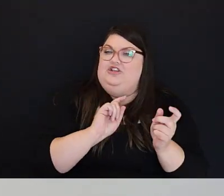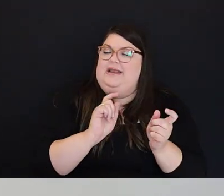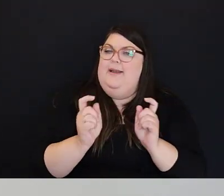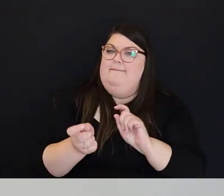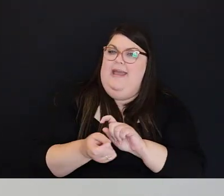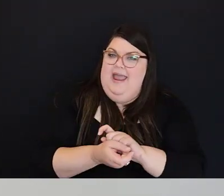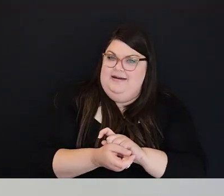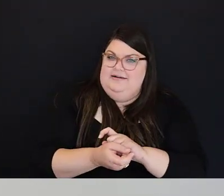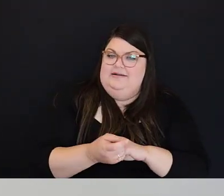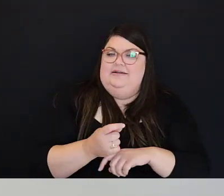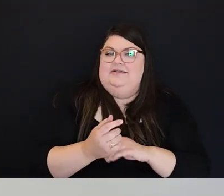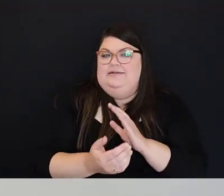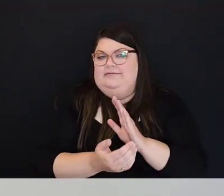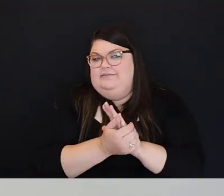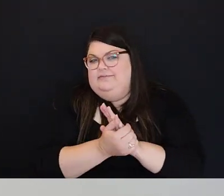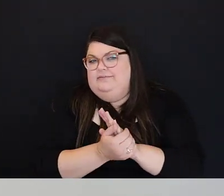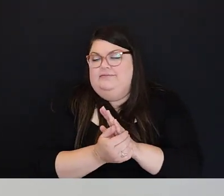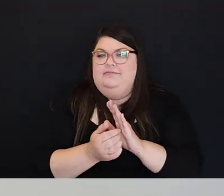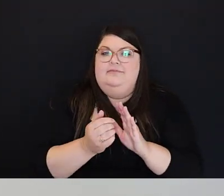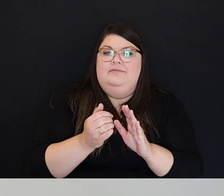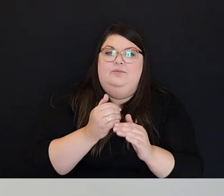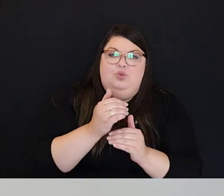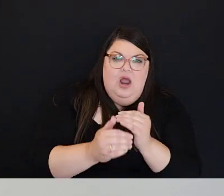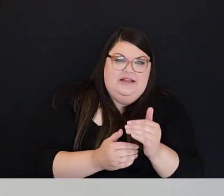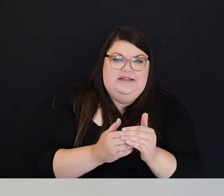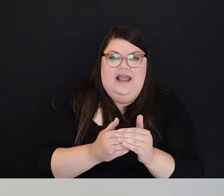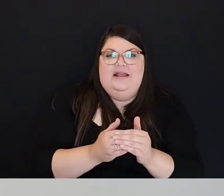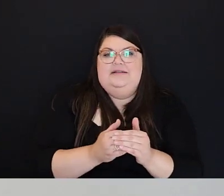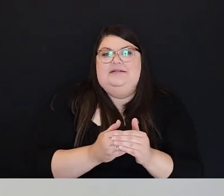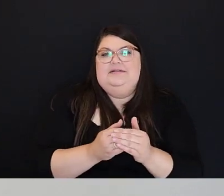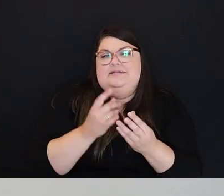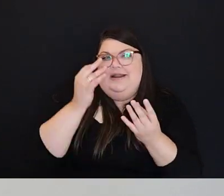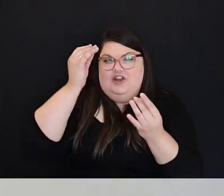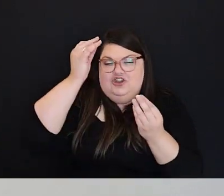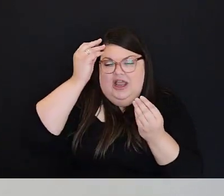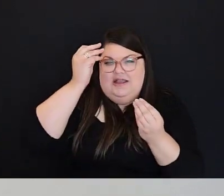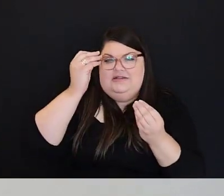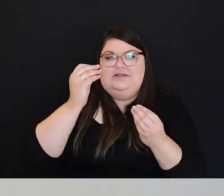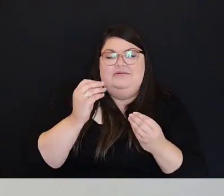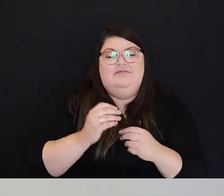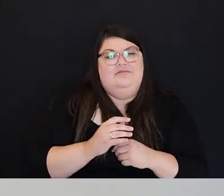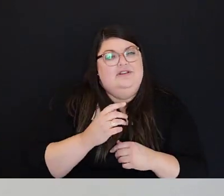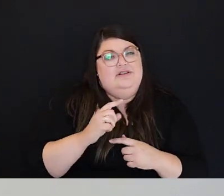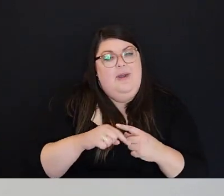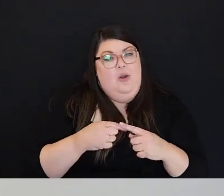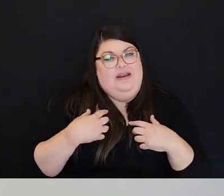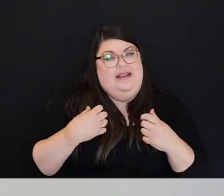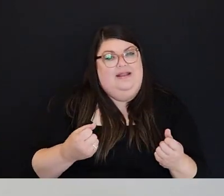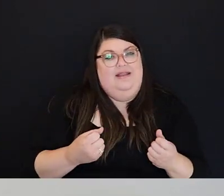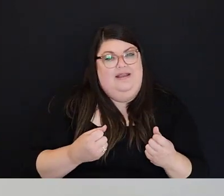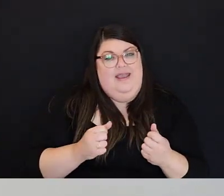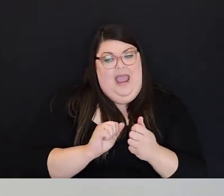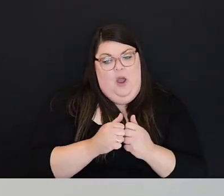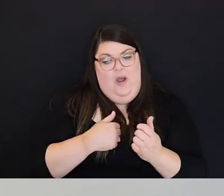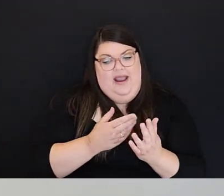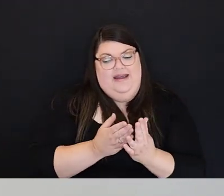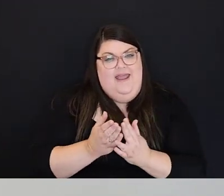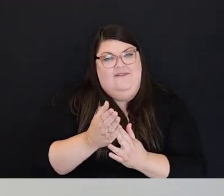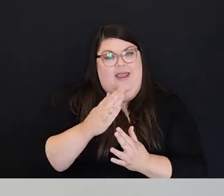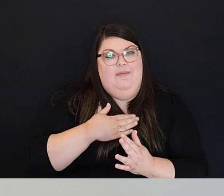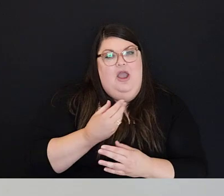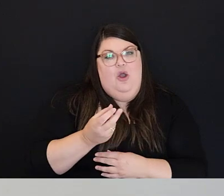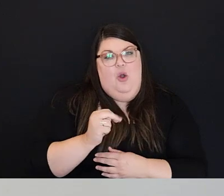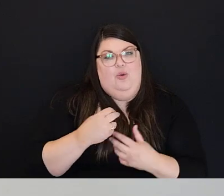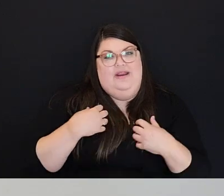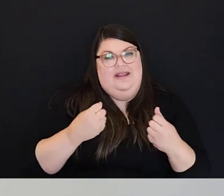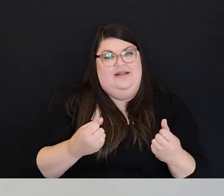and process, it makes me think also about that idea of healing. And the work for me is very much about how I navigate my own healing, but also